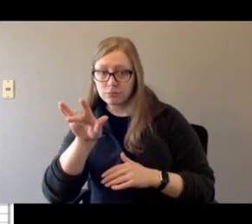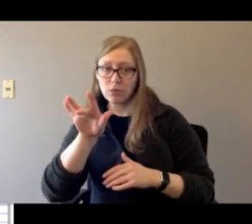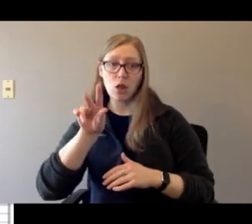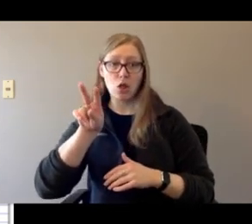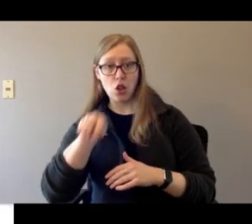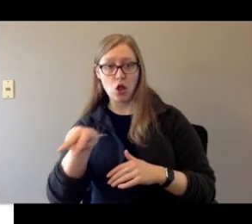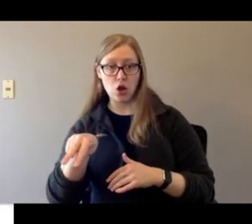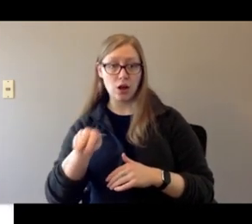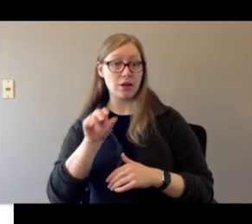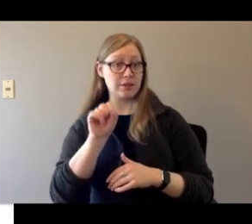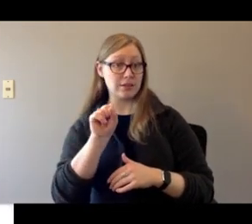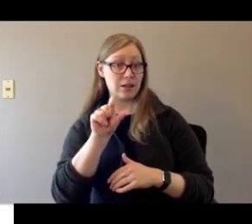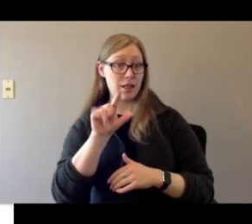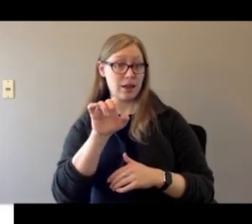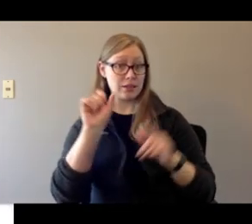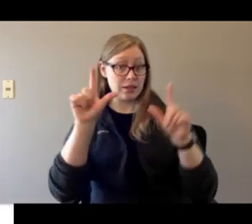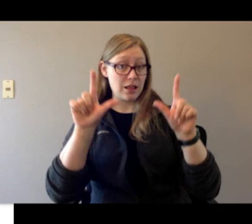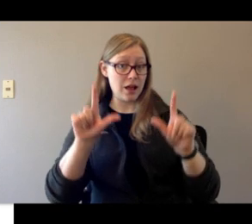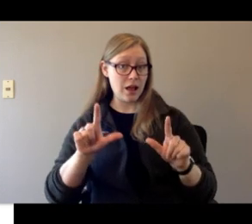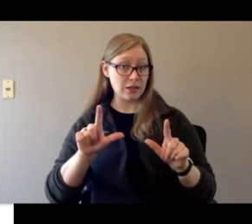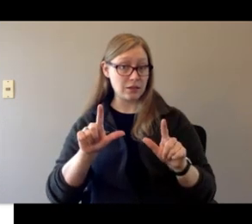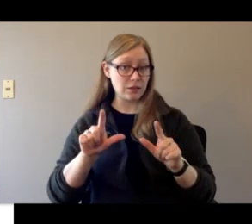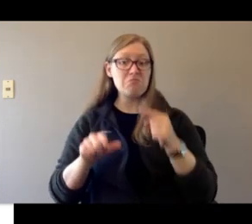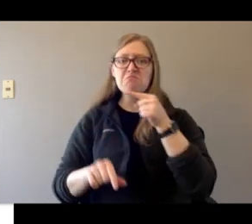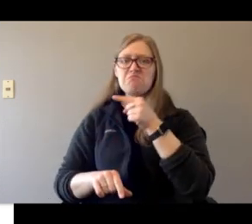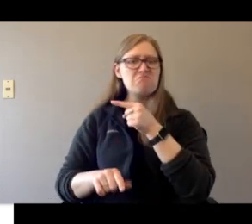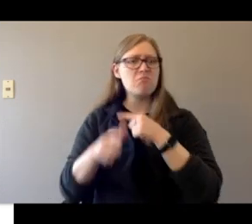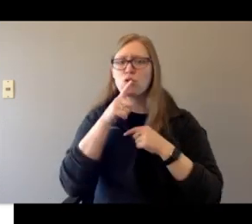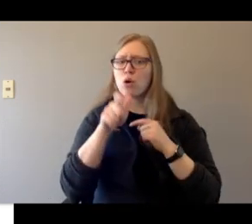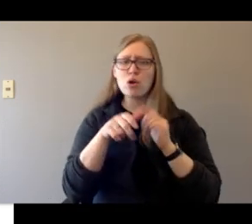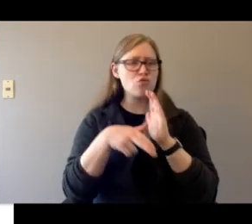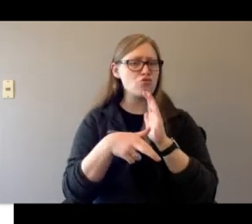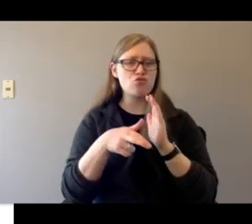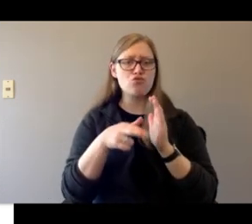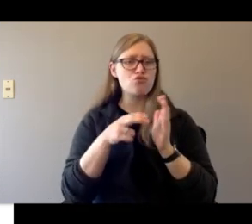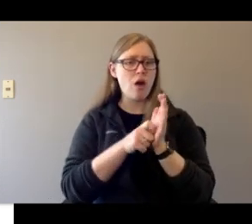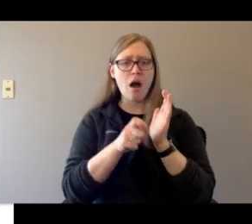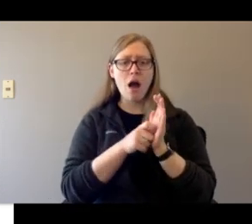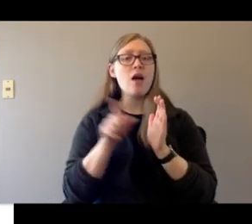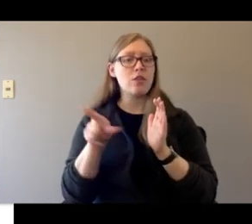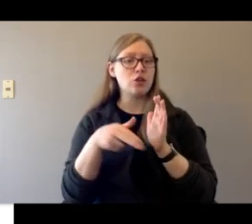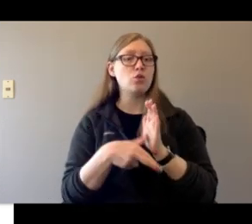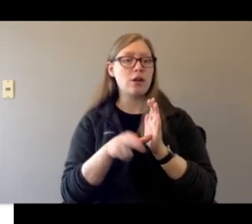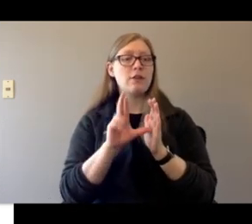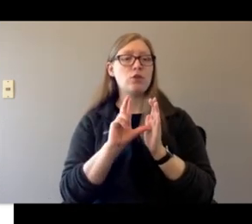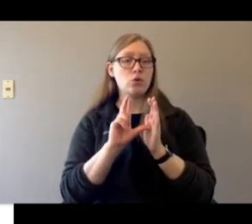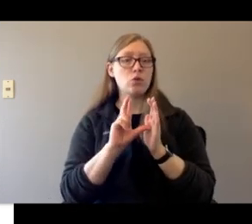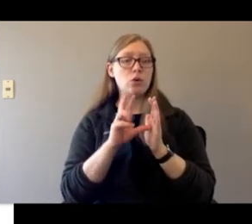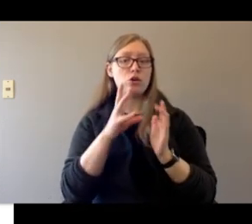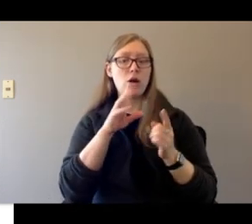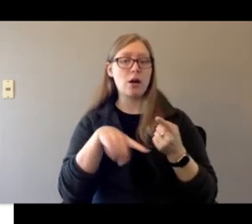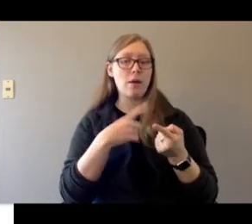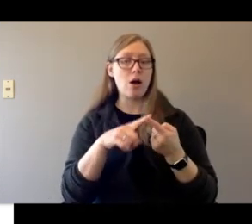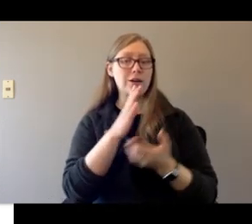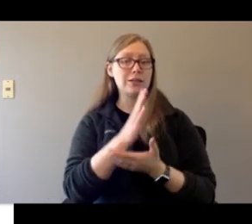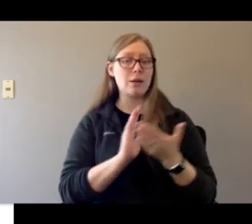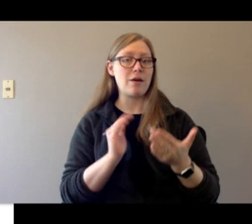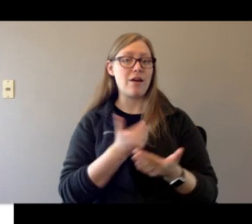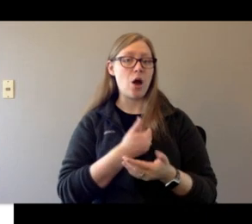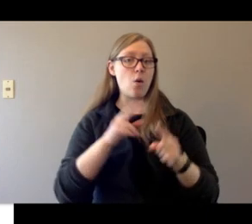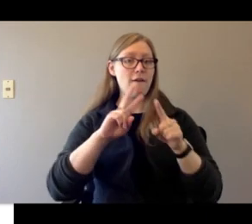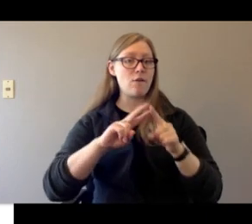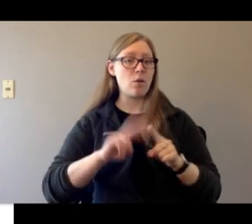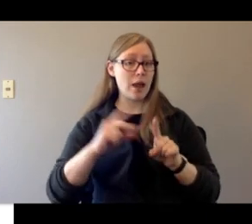Here we go. Now, you don't need to write this. This is just review. We're just going to go over some of our vocabulary terms here just to refresh our